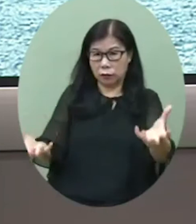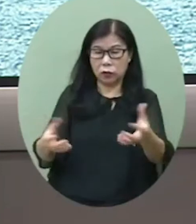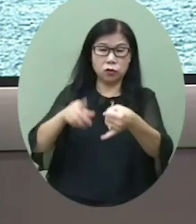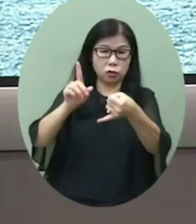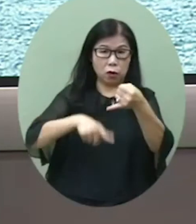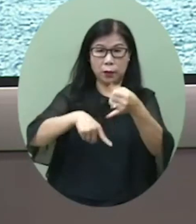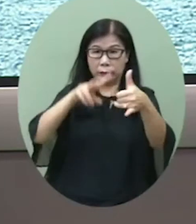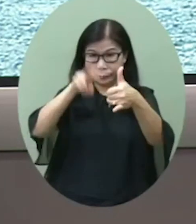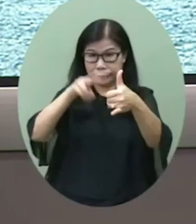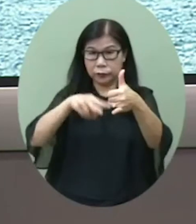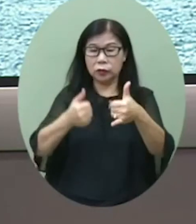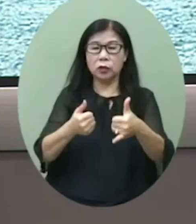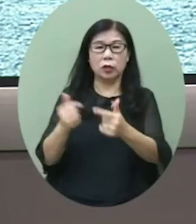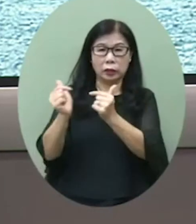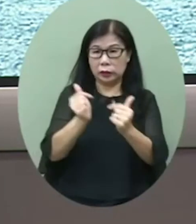so patients could be admitted